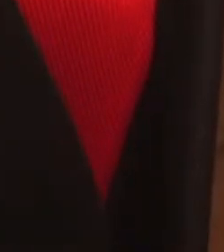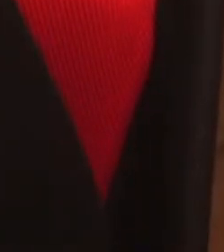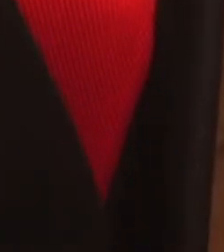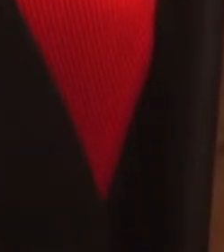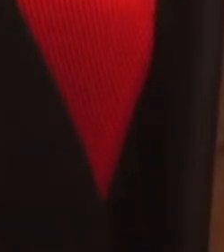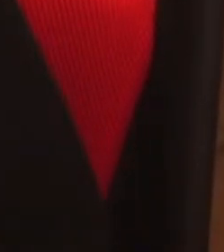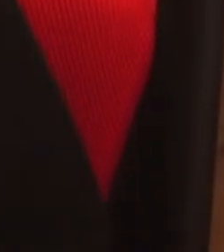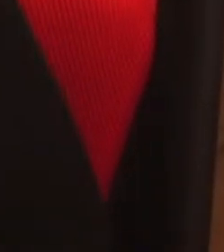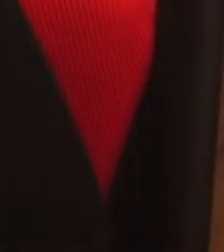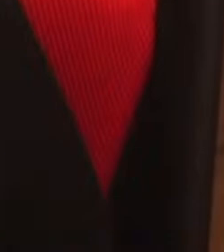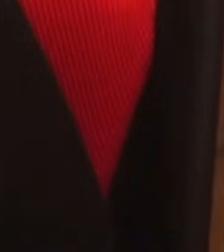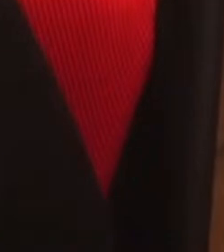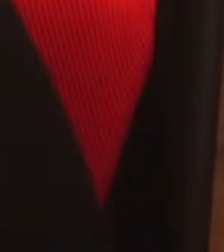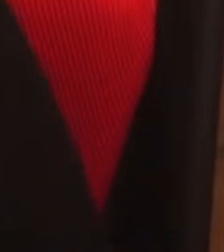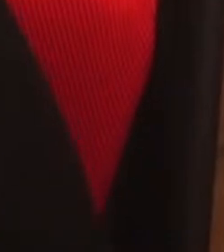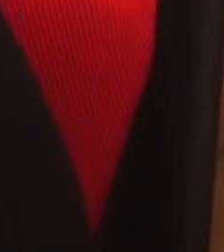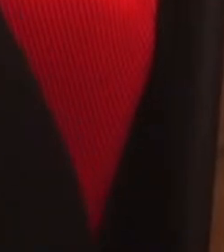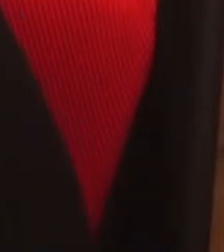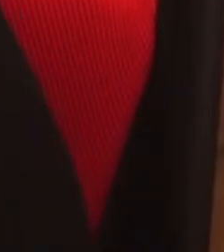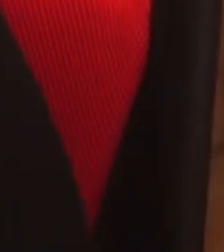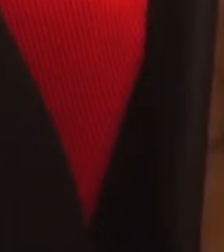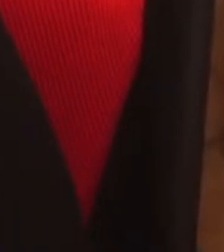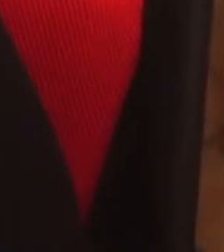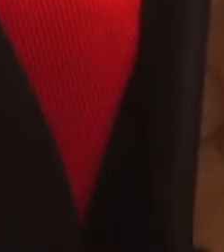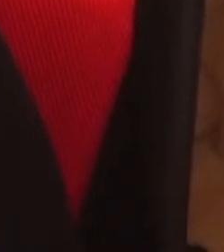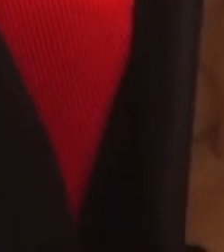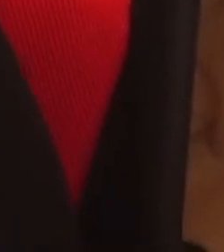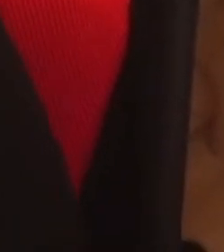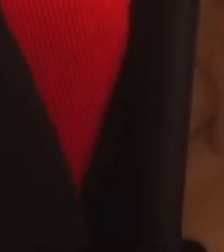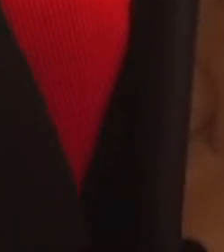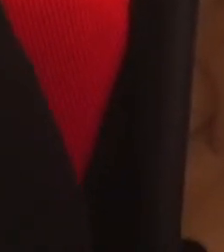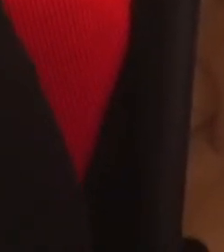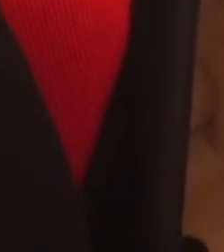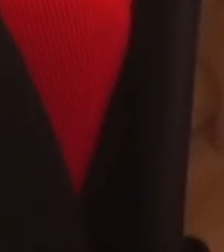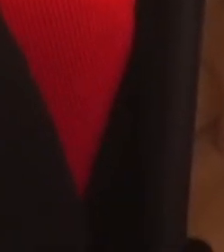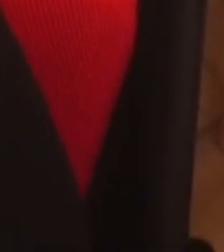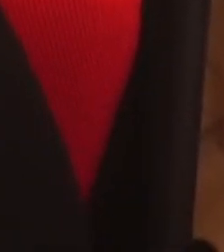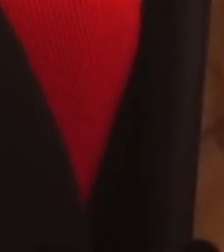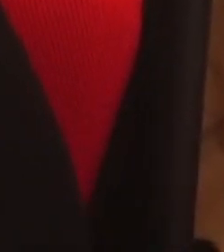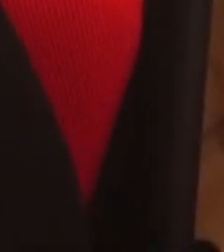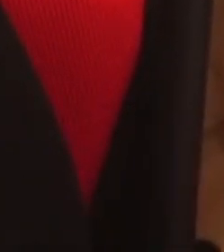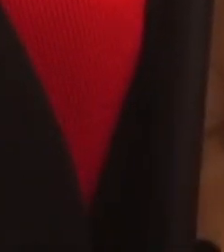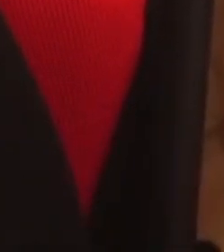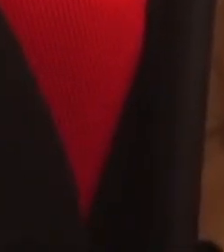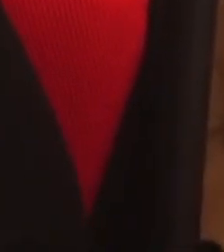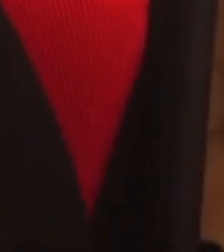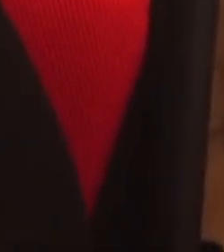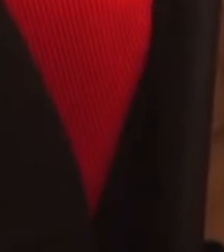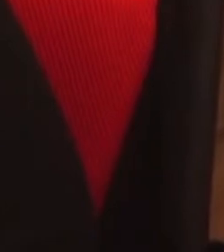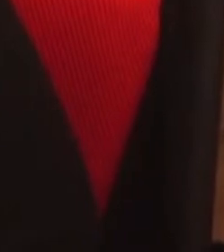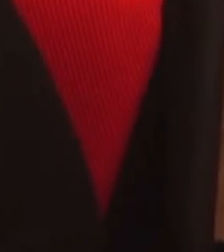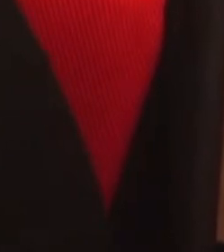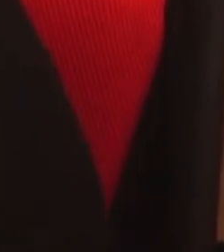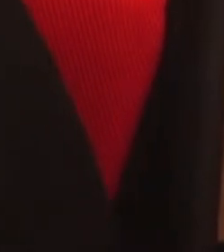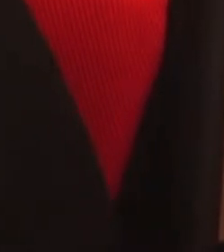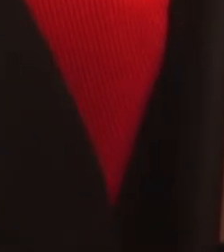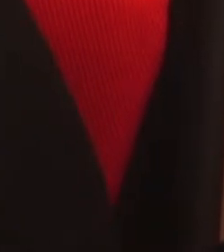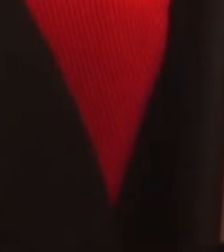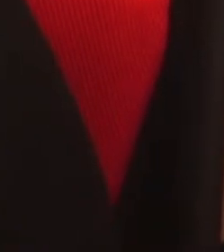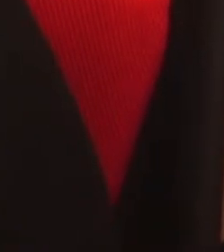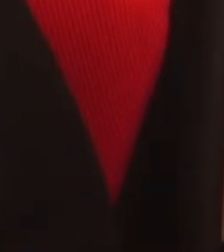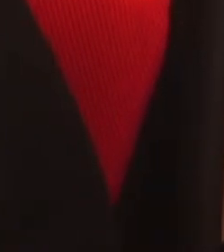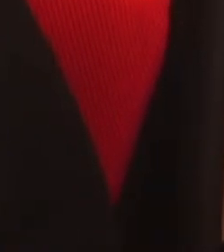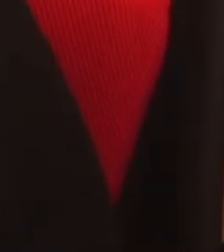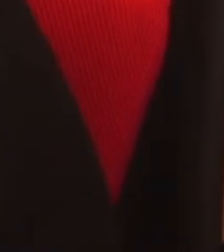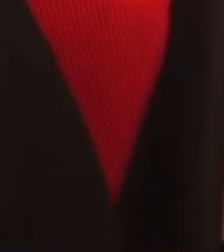abused, when you are physically abused, then the doctor will have to sign this form, and then there is a fee attached to that. And so we are